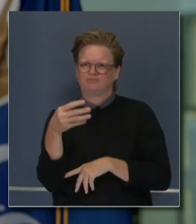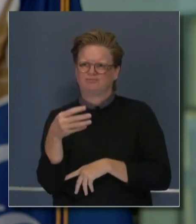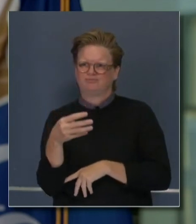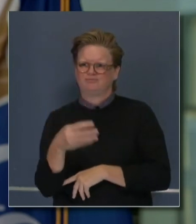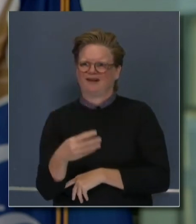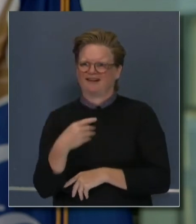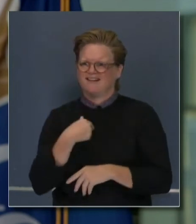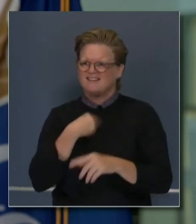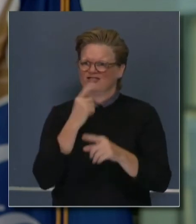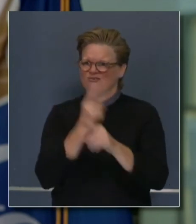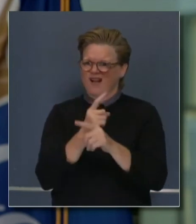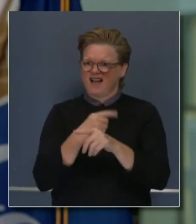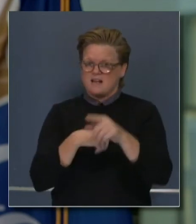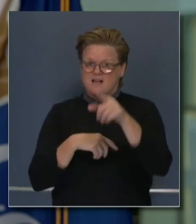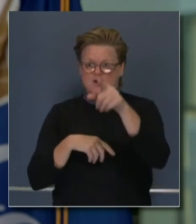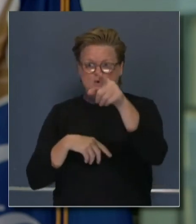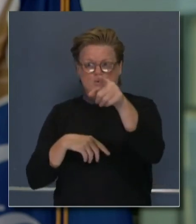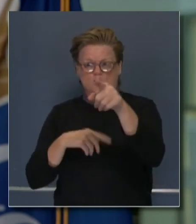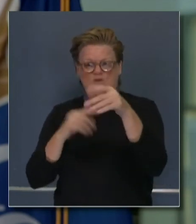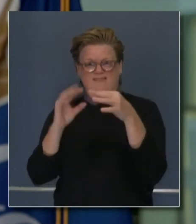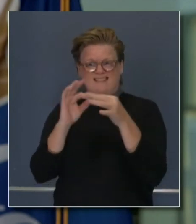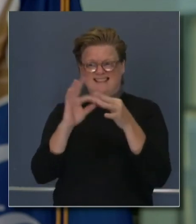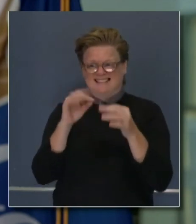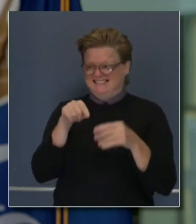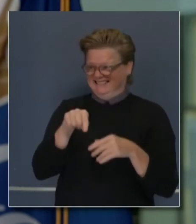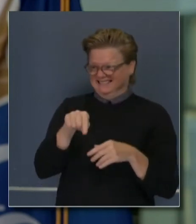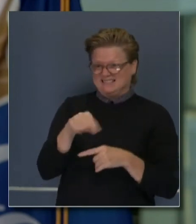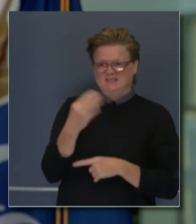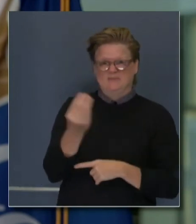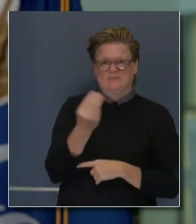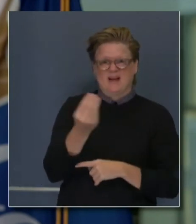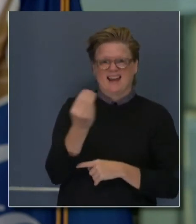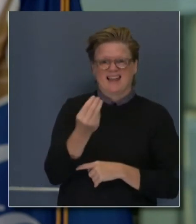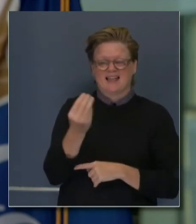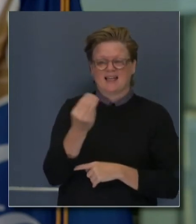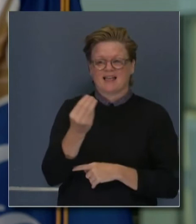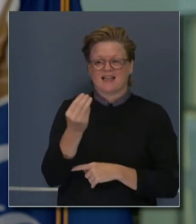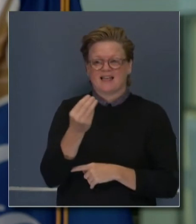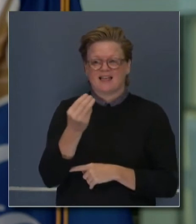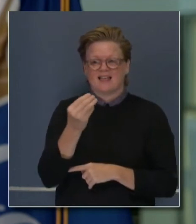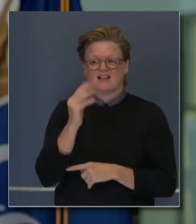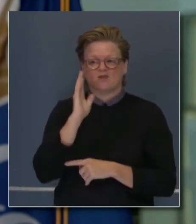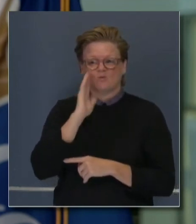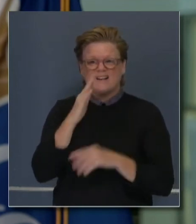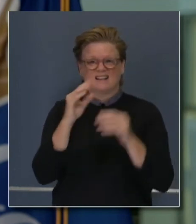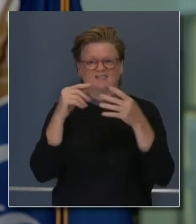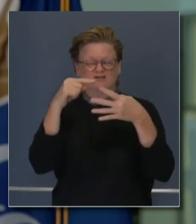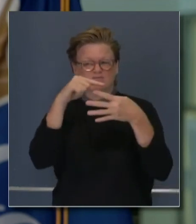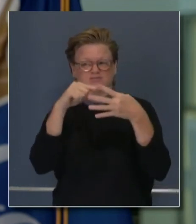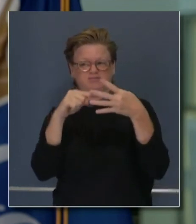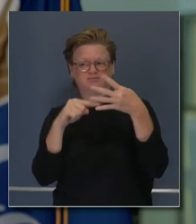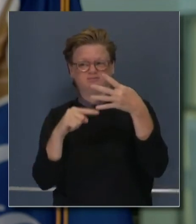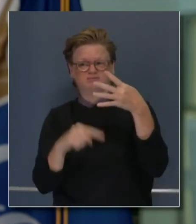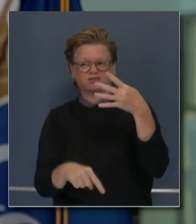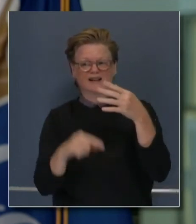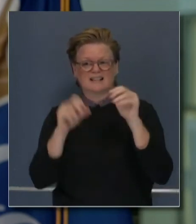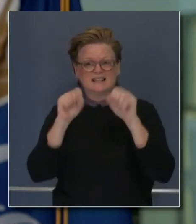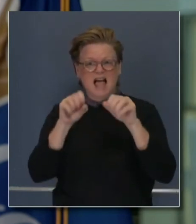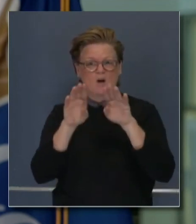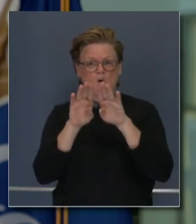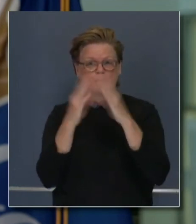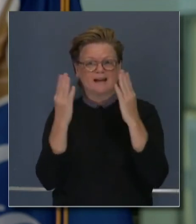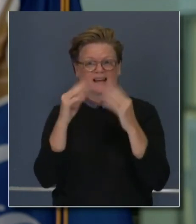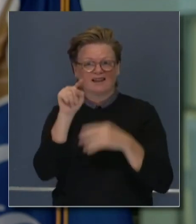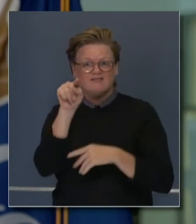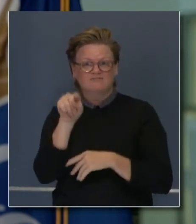you guys saying that as of Monday, that all of these different things will be able to open in one fashion or another? I should have included